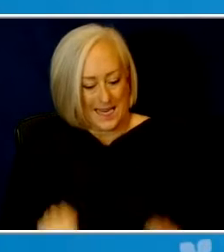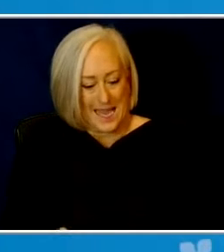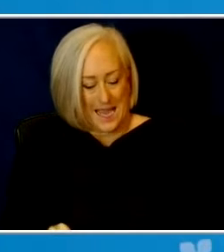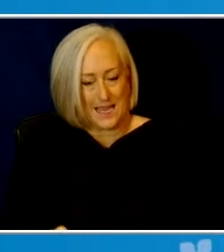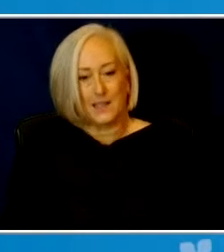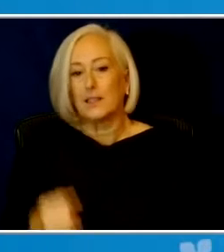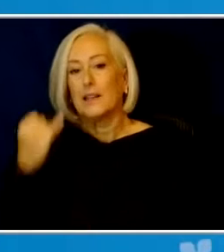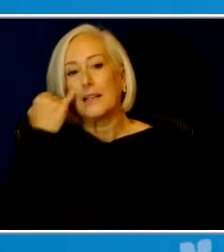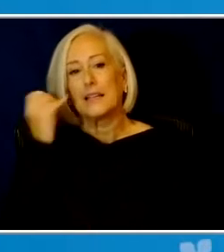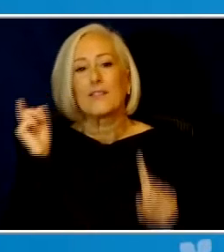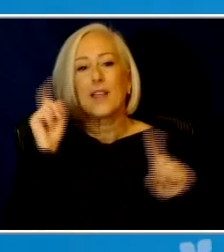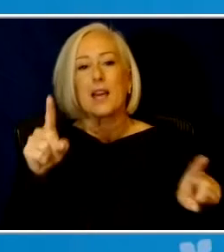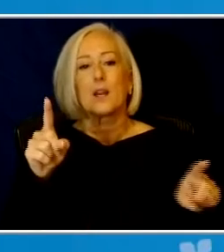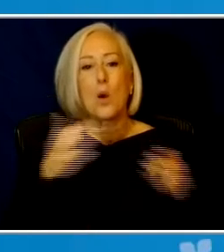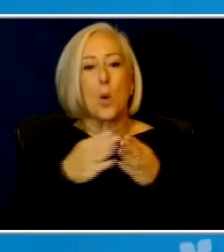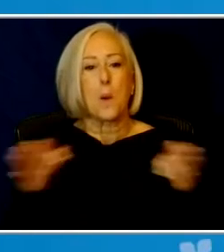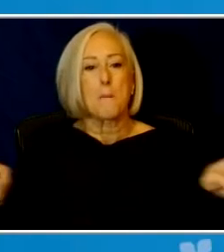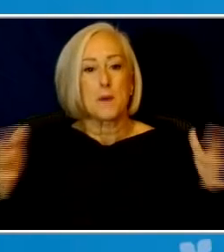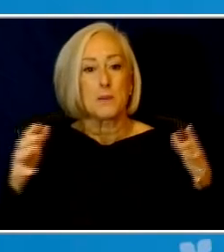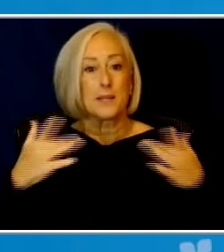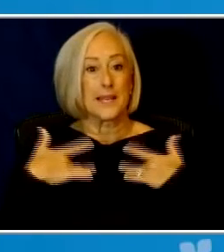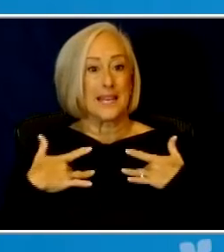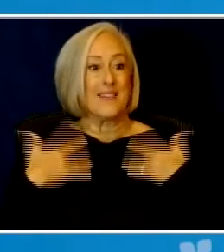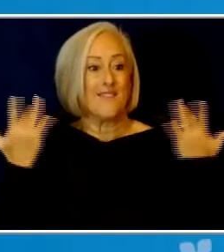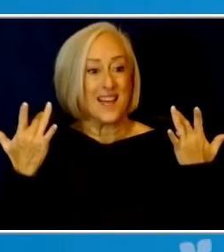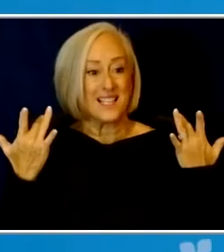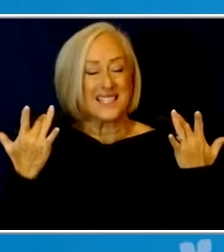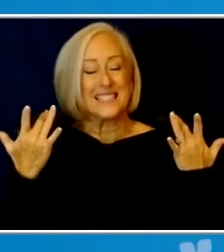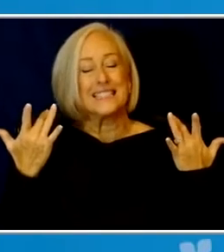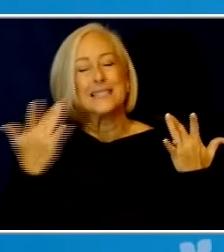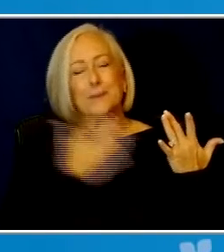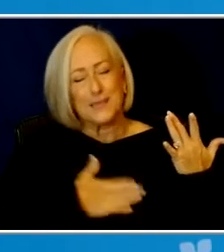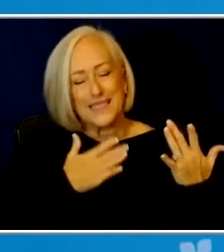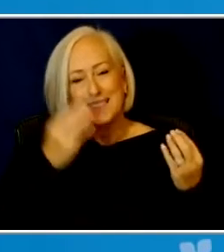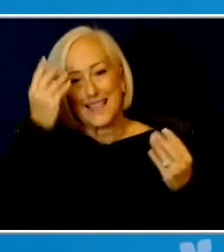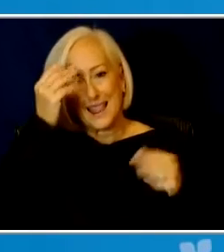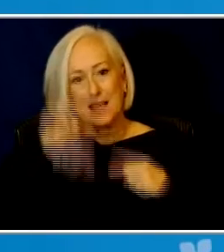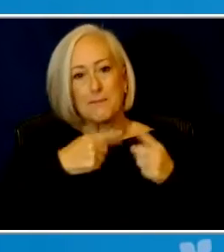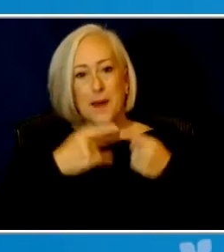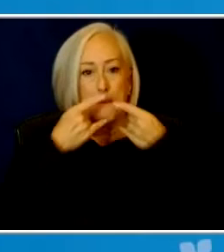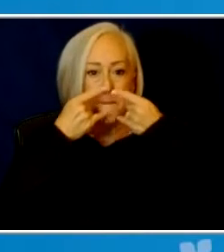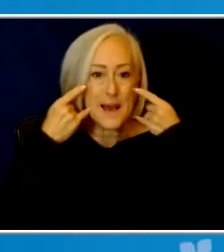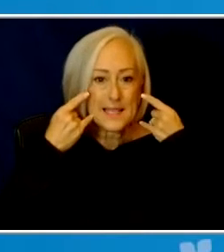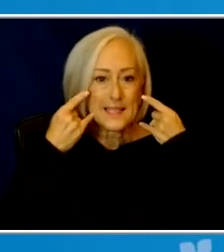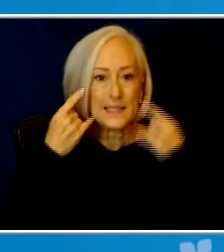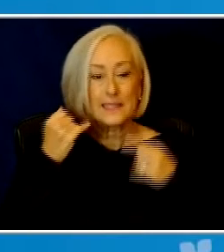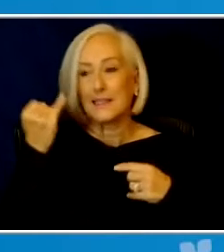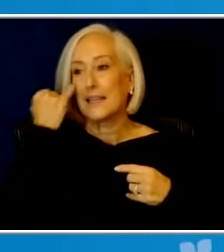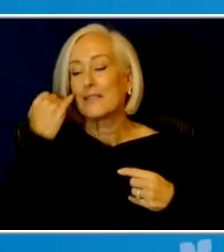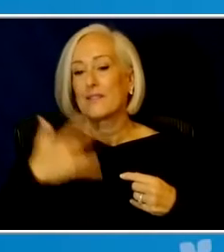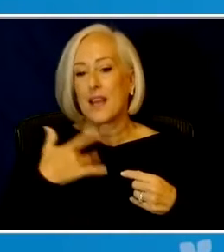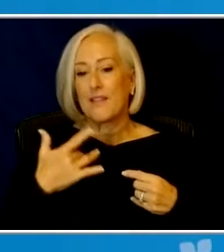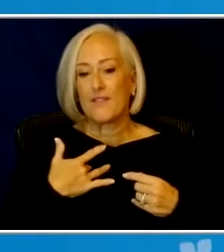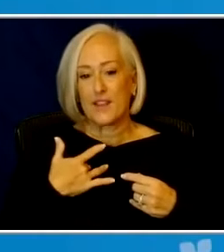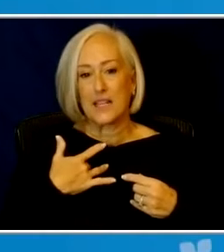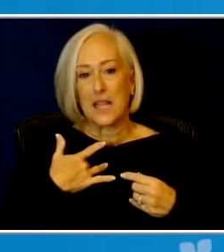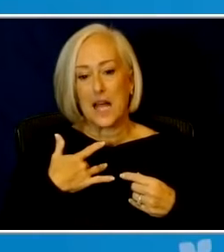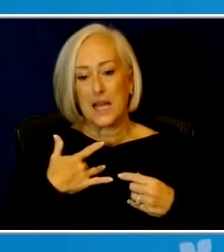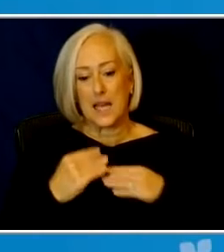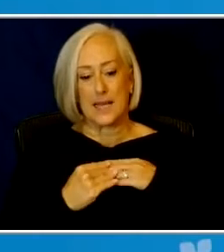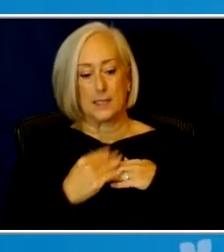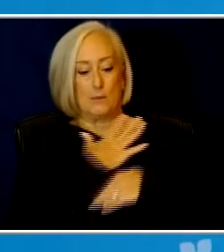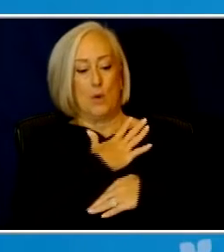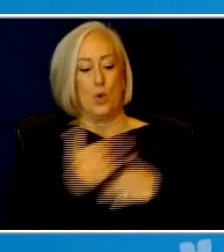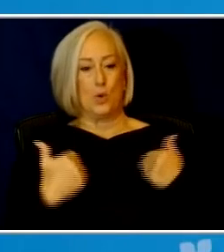event, consider masking if they're concerned that they may be exposed, testing before family gatherings so that they're